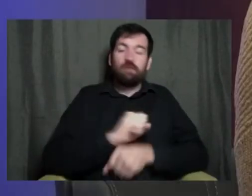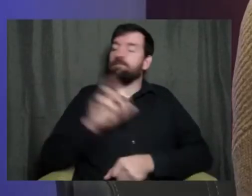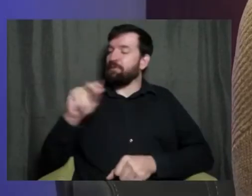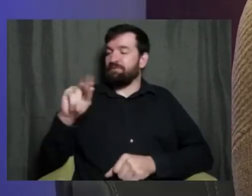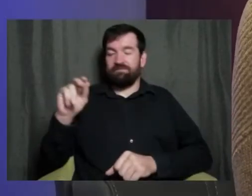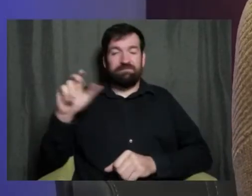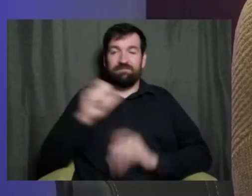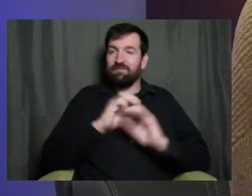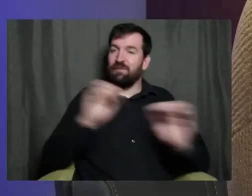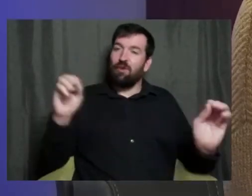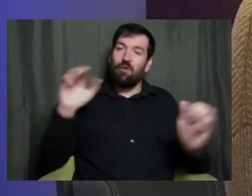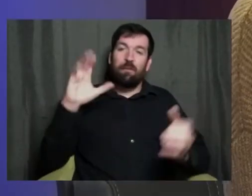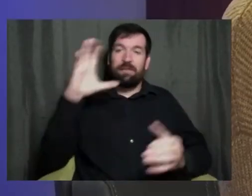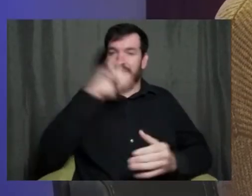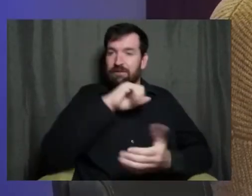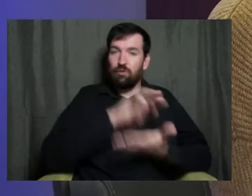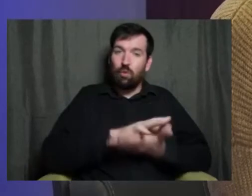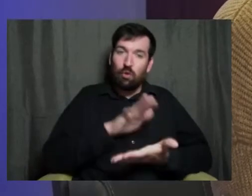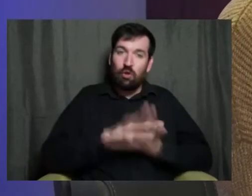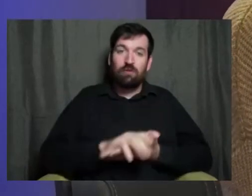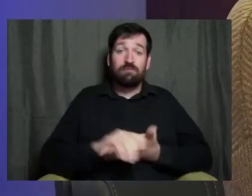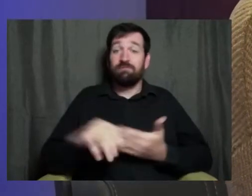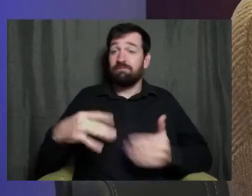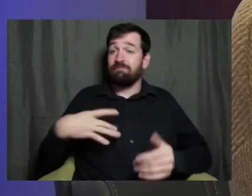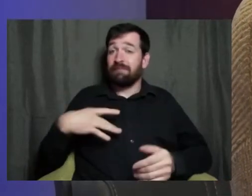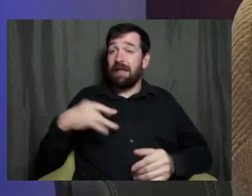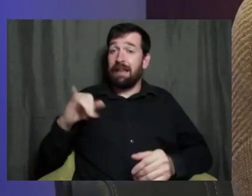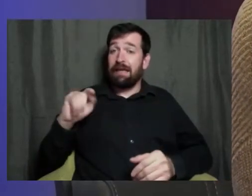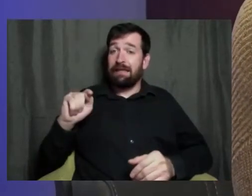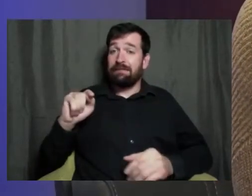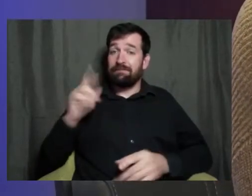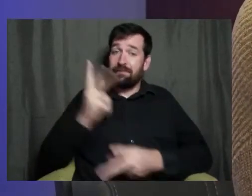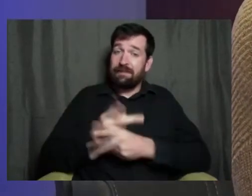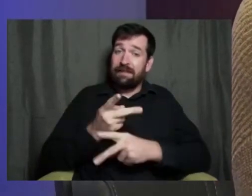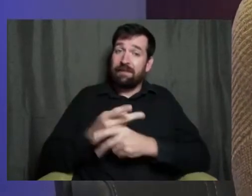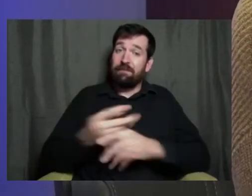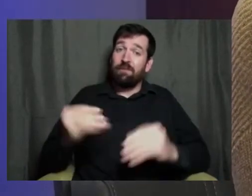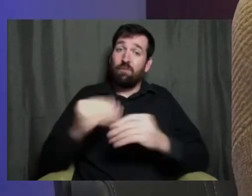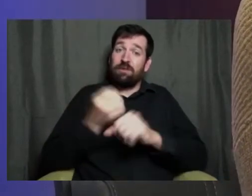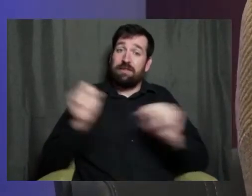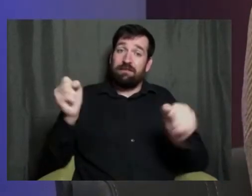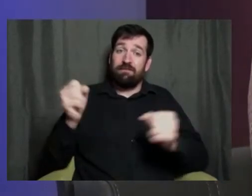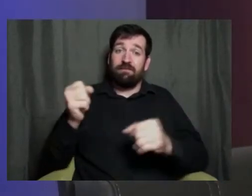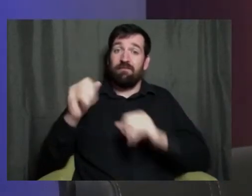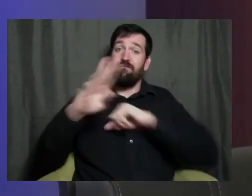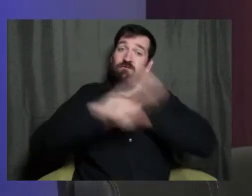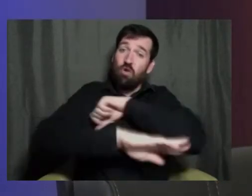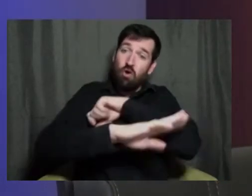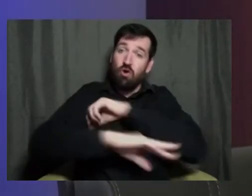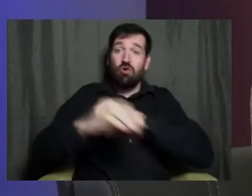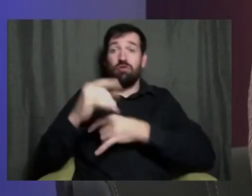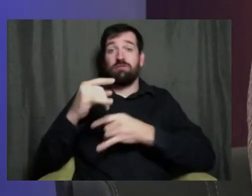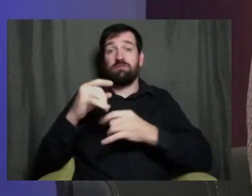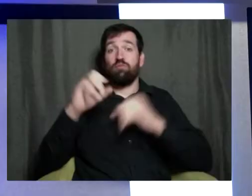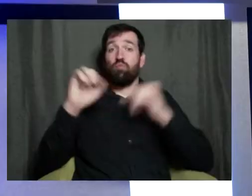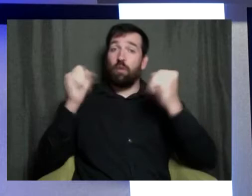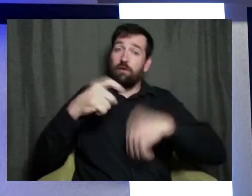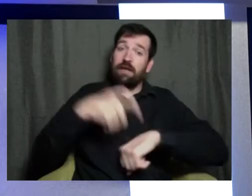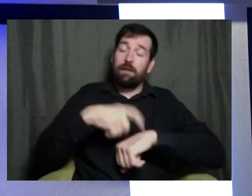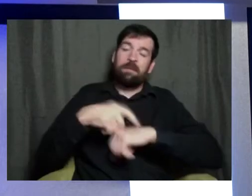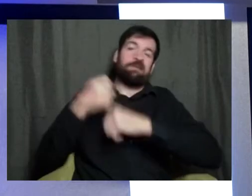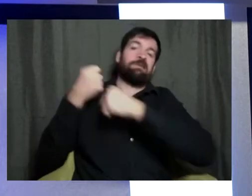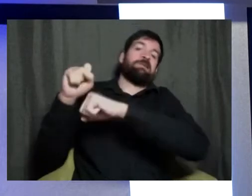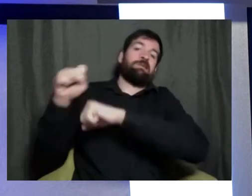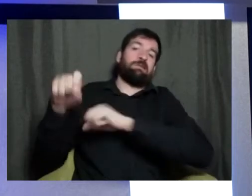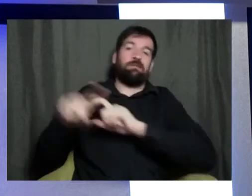So I like the idea of keeping them safer in the fall and winter to keep all those bugs and viruses at bay. But Dr. Johnson, wouldn't it